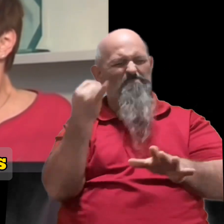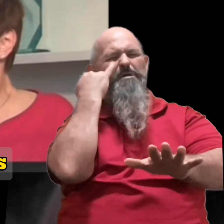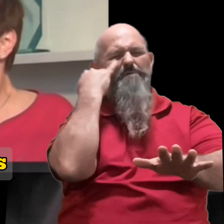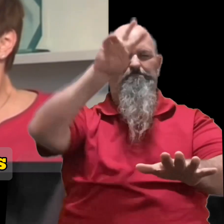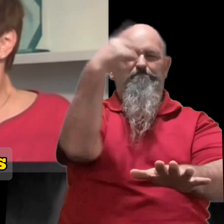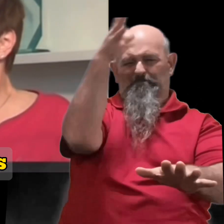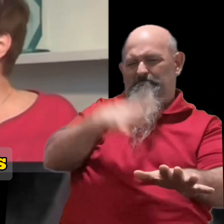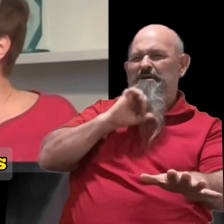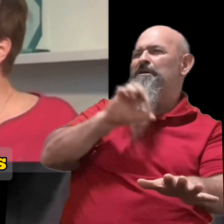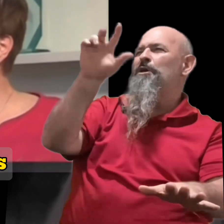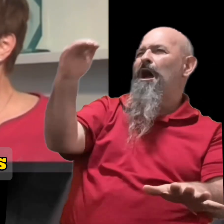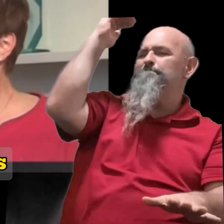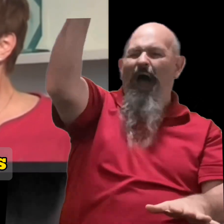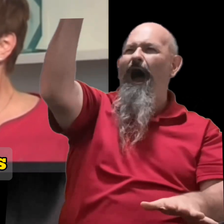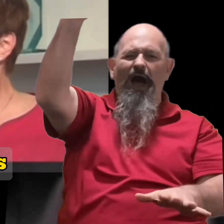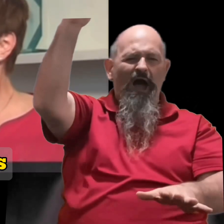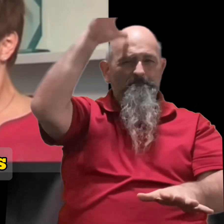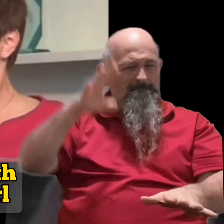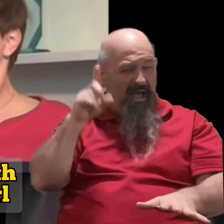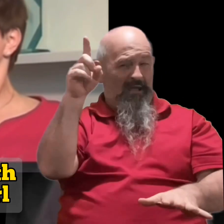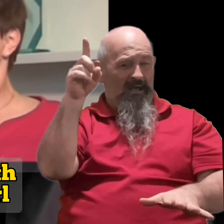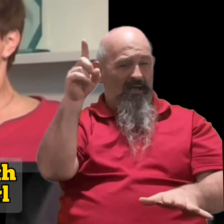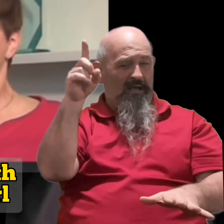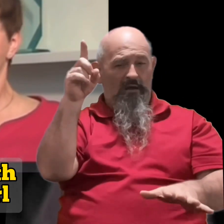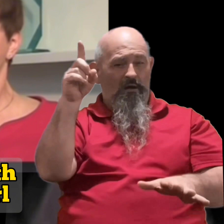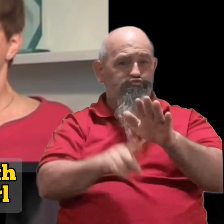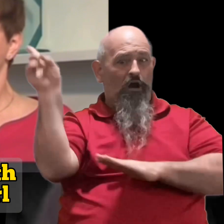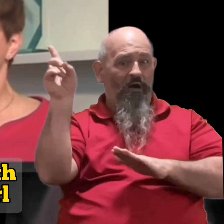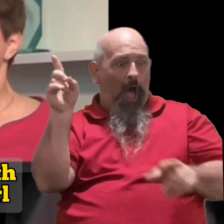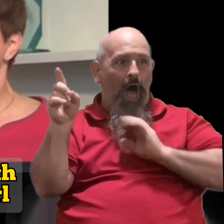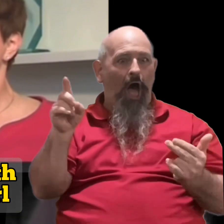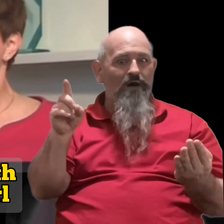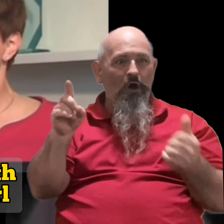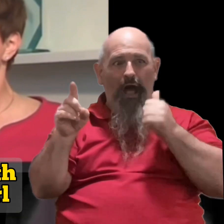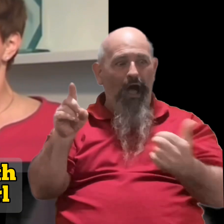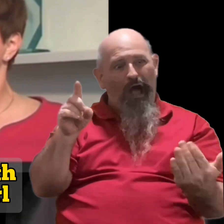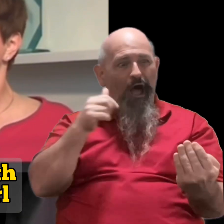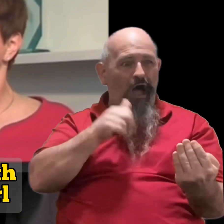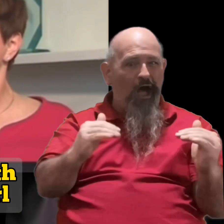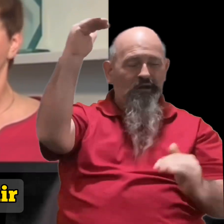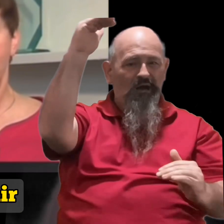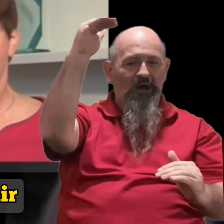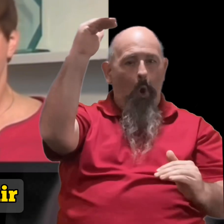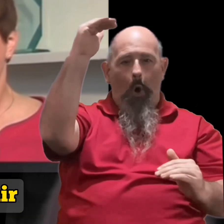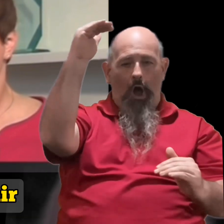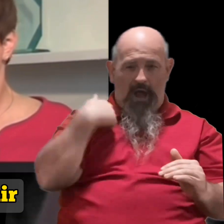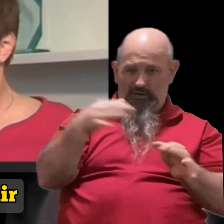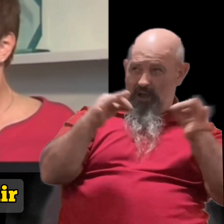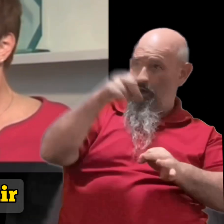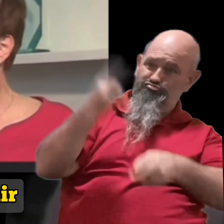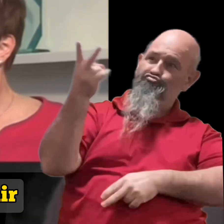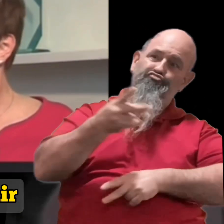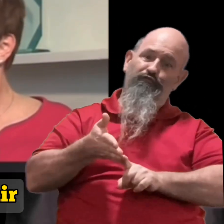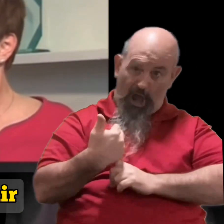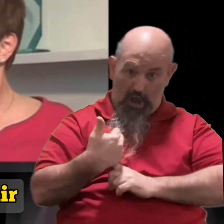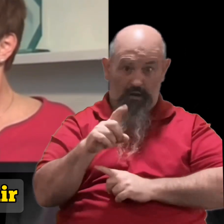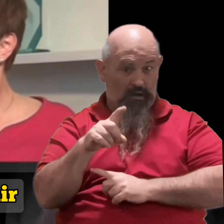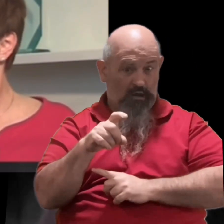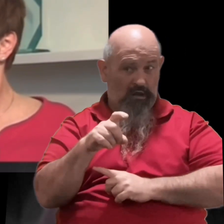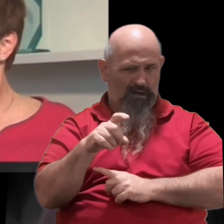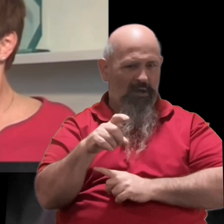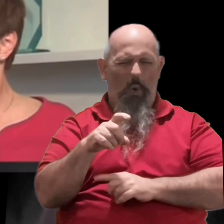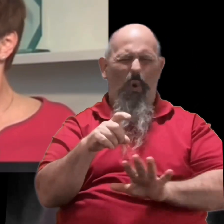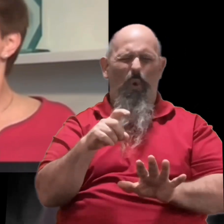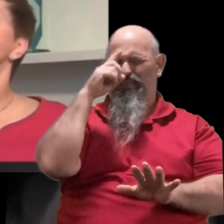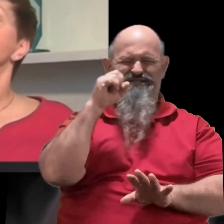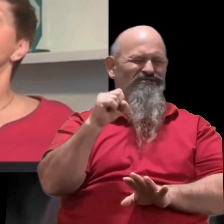comment was, if that had been a 31-year-old man who'd run off with a 13 or 14-year-old girl, would we have described it as an affair?